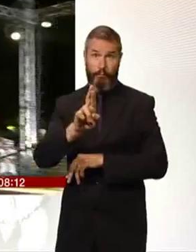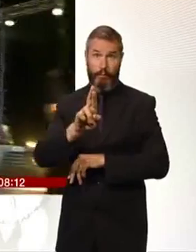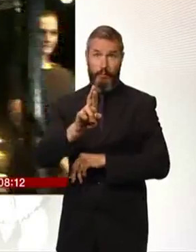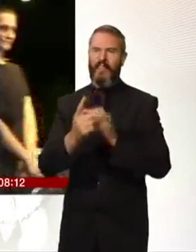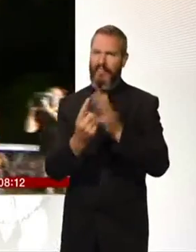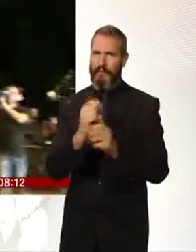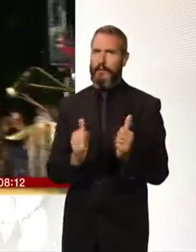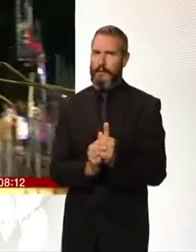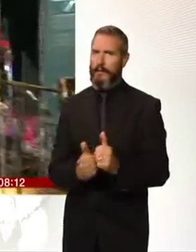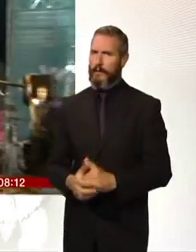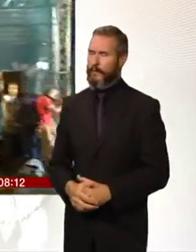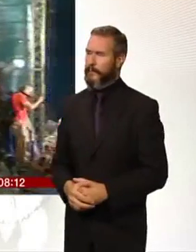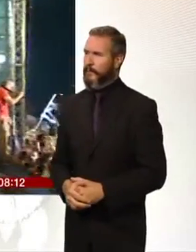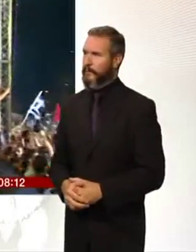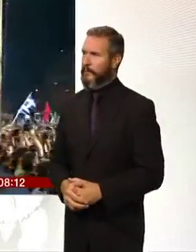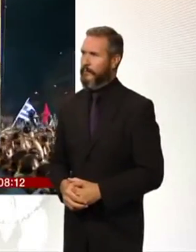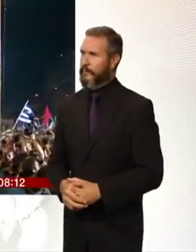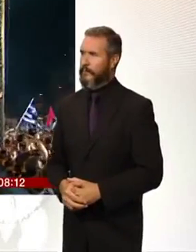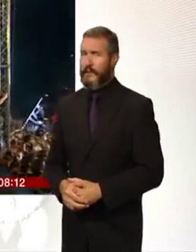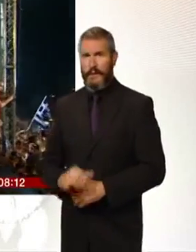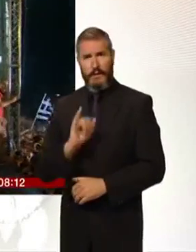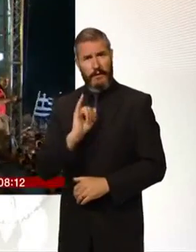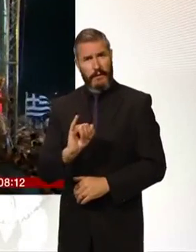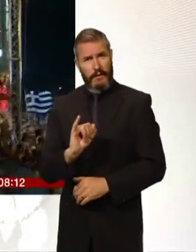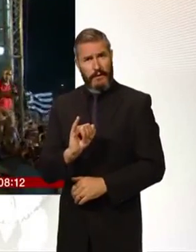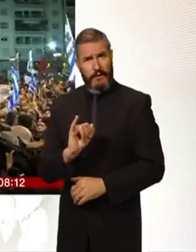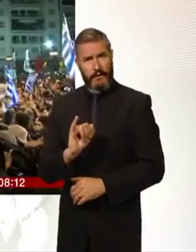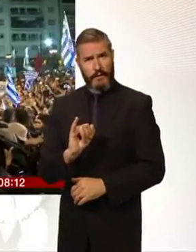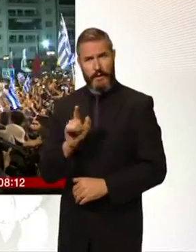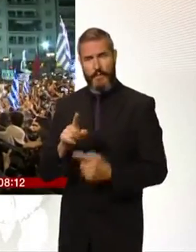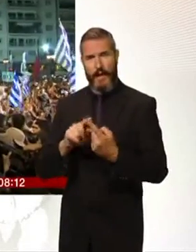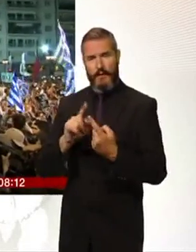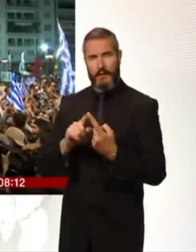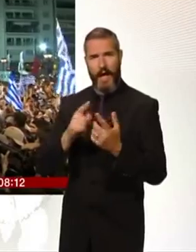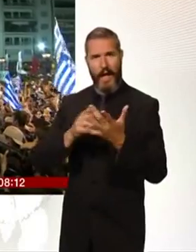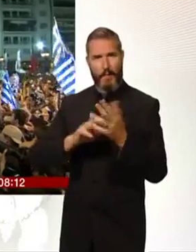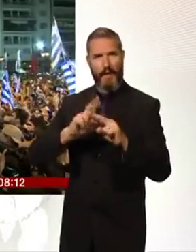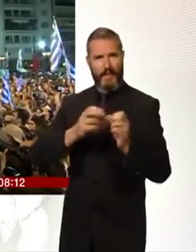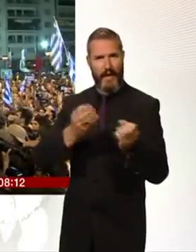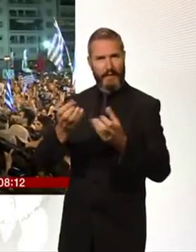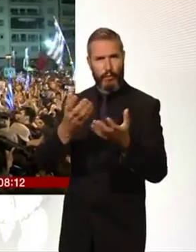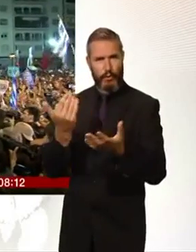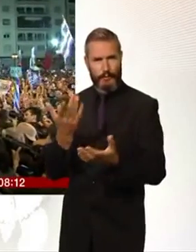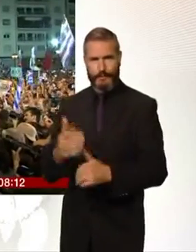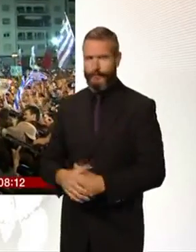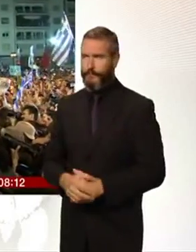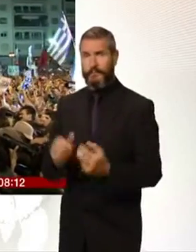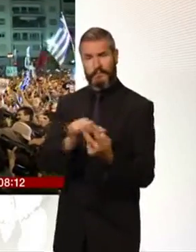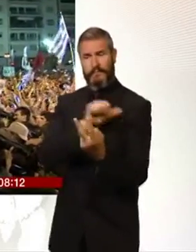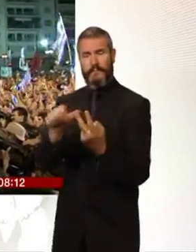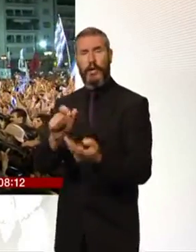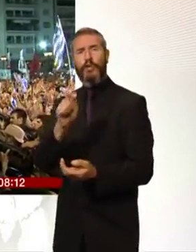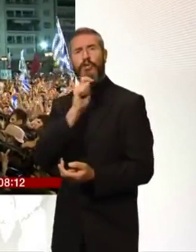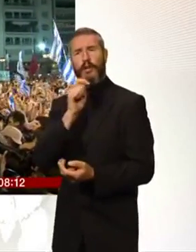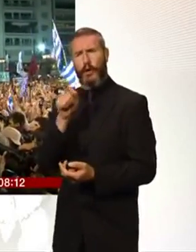deal. Yeah, that's a pretty bleak picture painted there by Miranda, who was with the IMF. Nikos, you've been